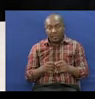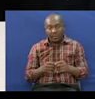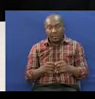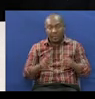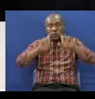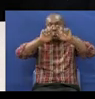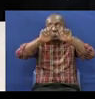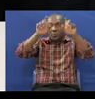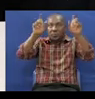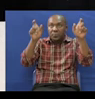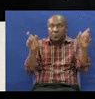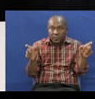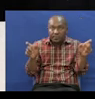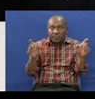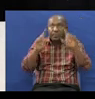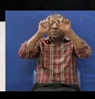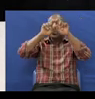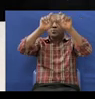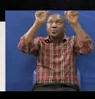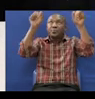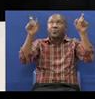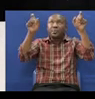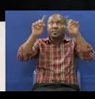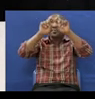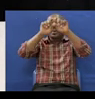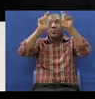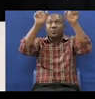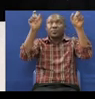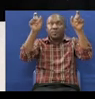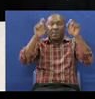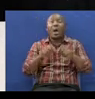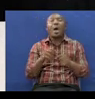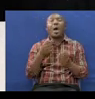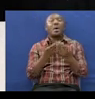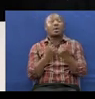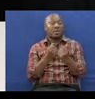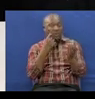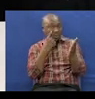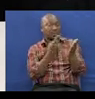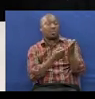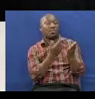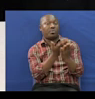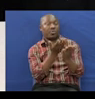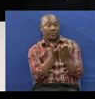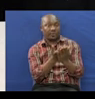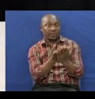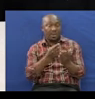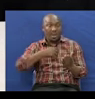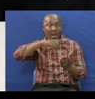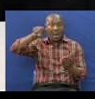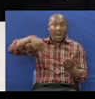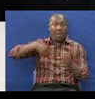the Earth. And the circular shape will more increase if the altitude increases going up.